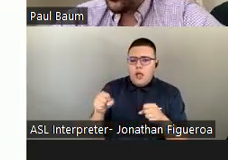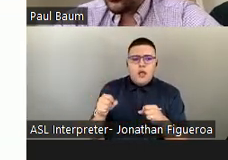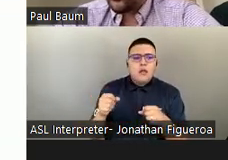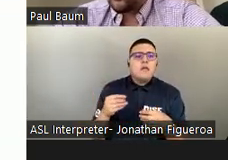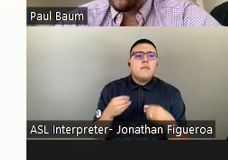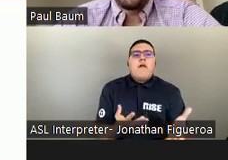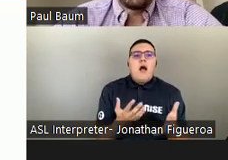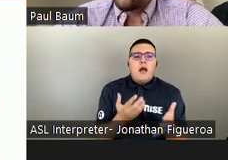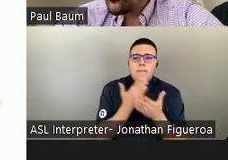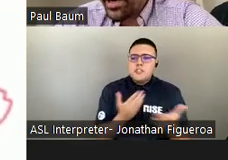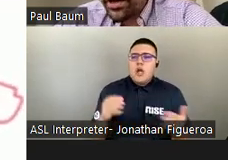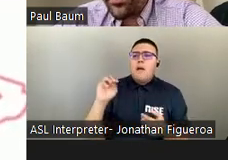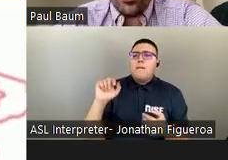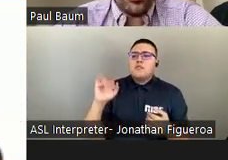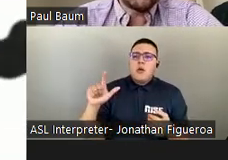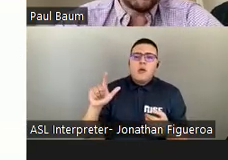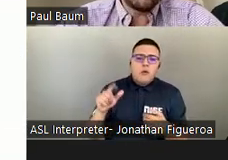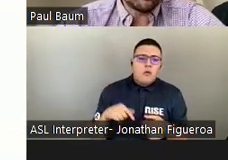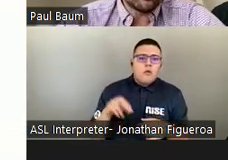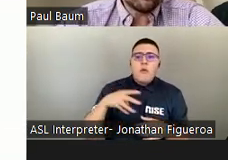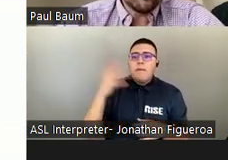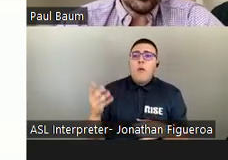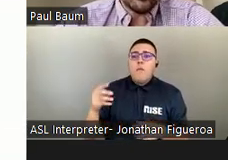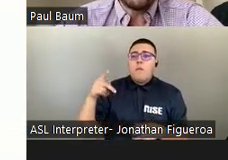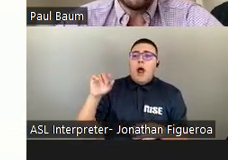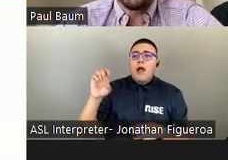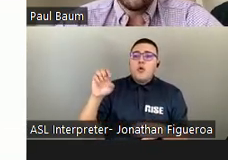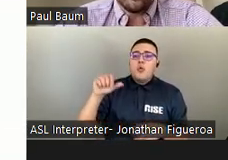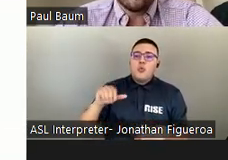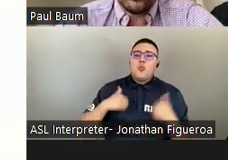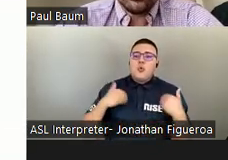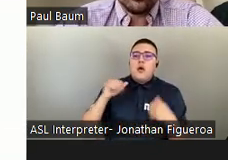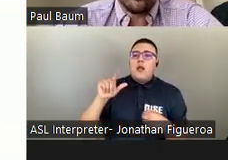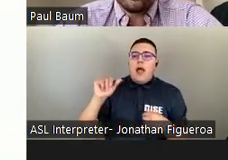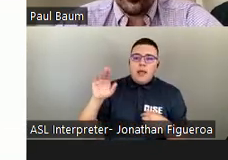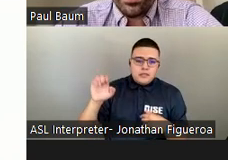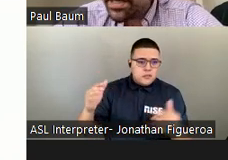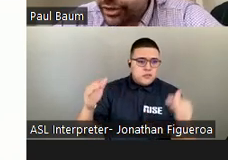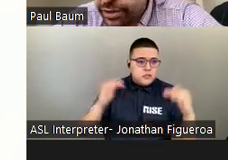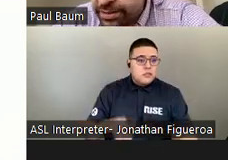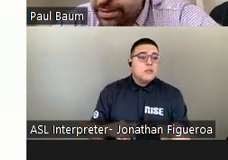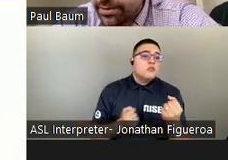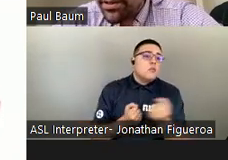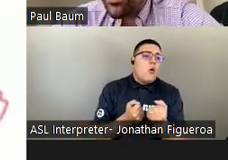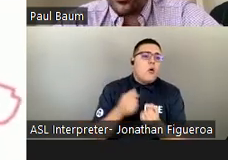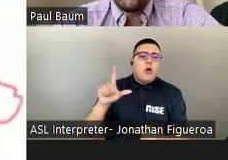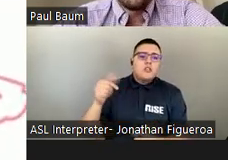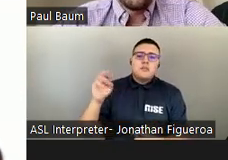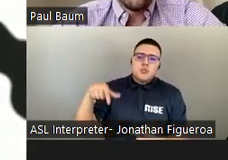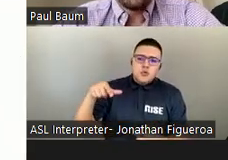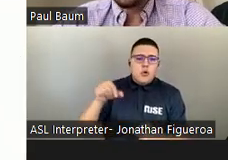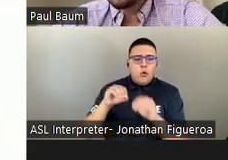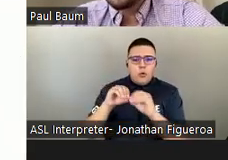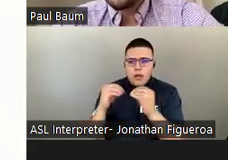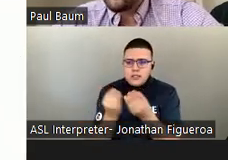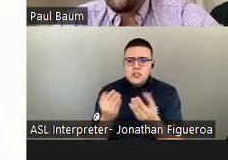friendly material. Rainbow Pride Youth Alliance, supporting LGBTQ plus organizations, okay?